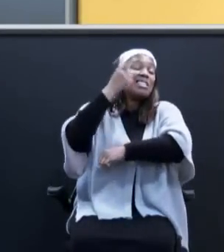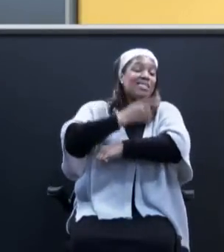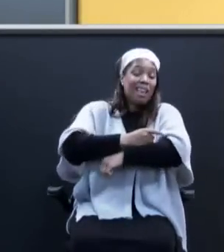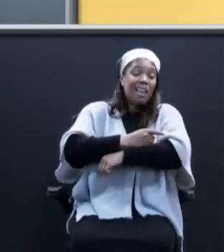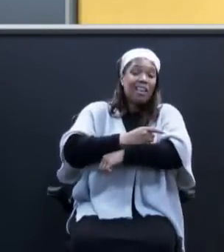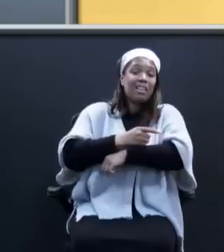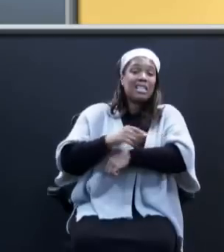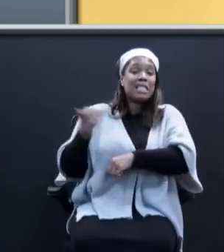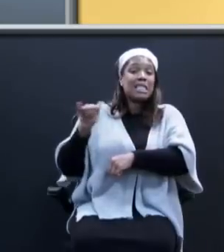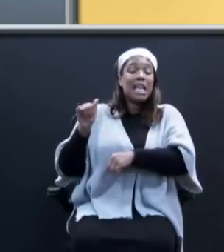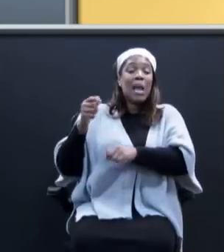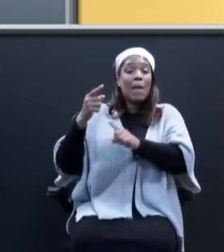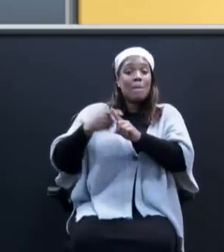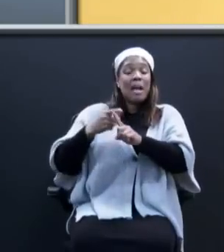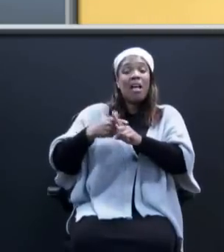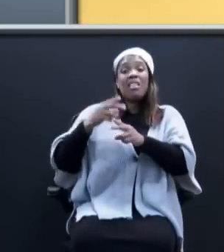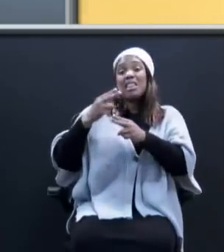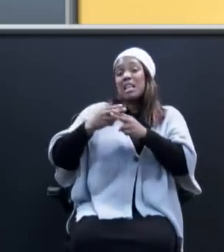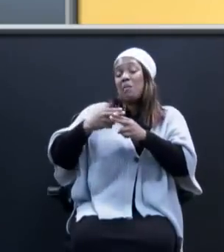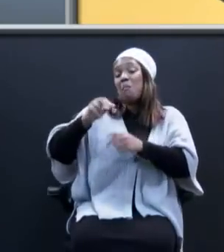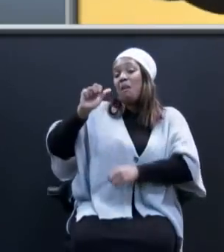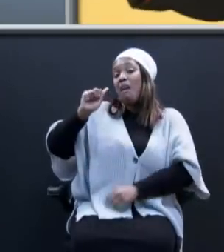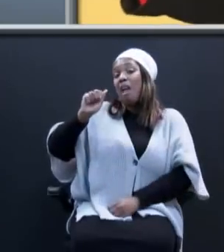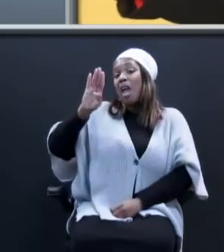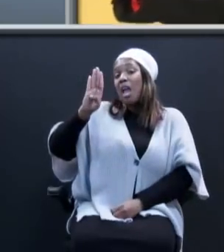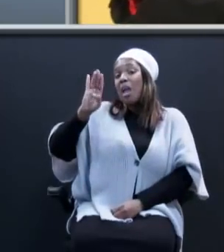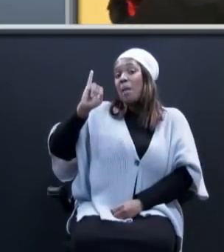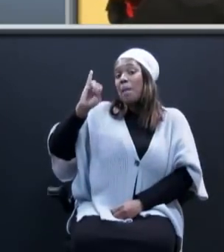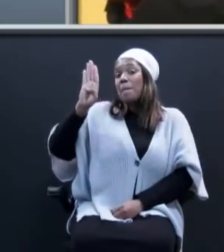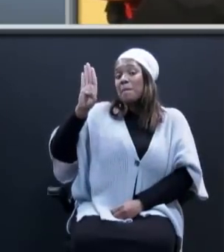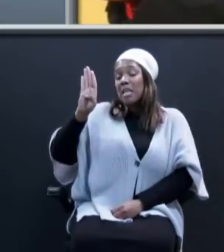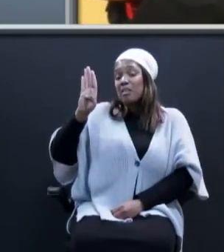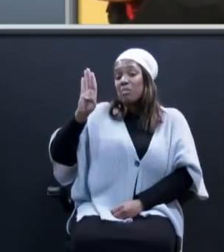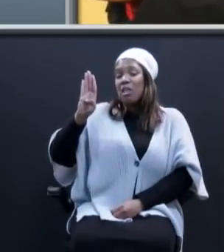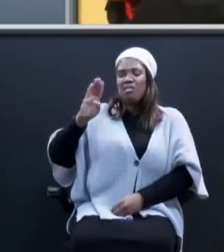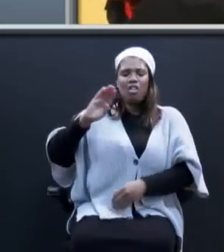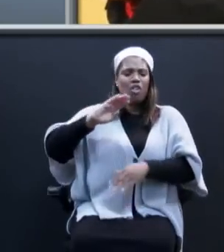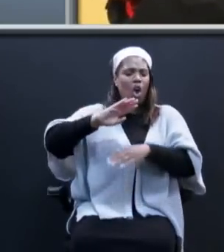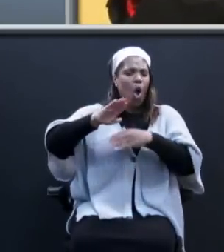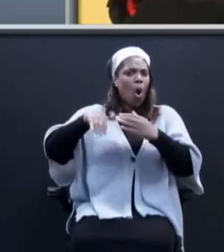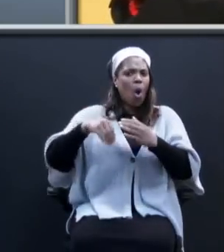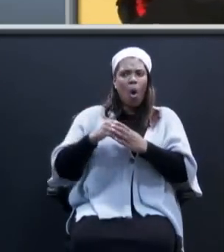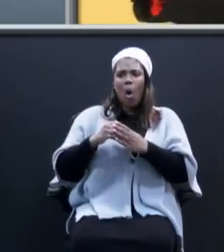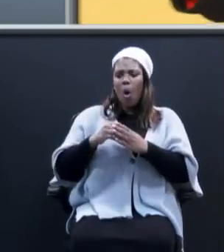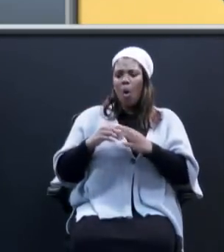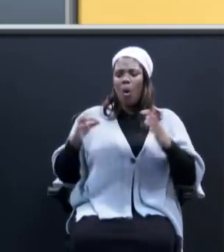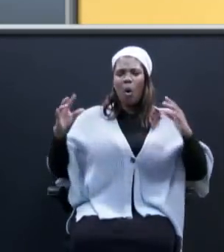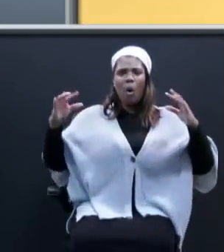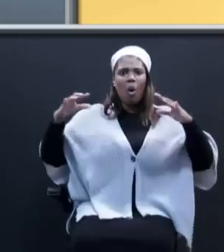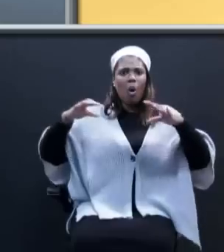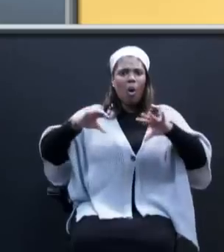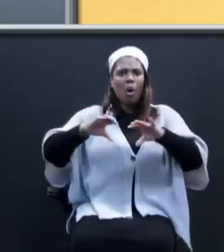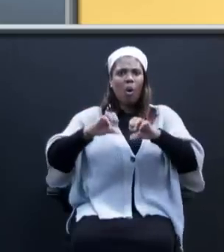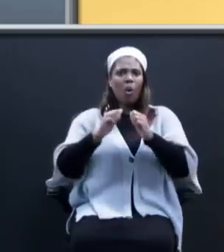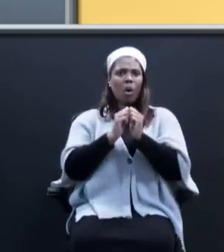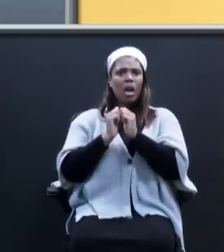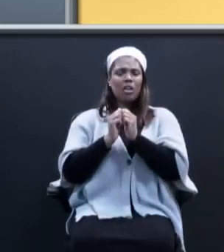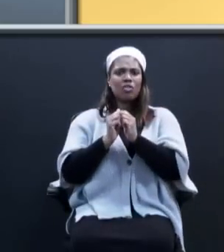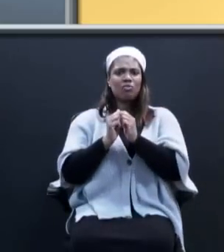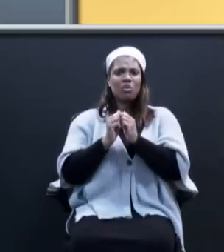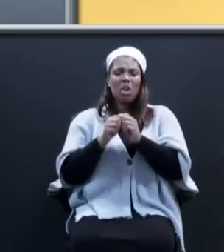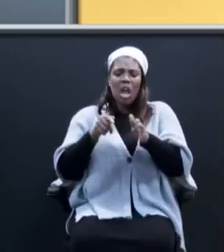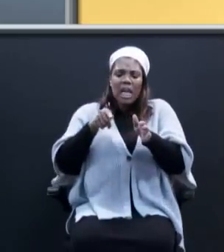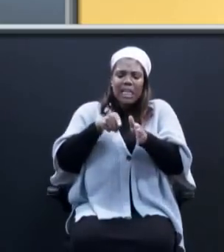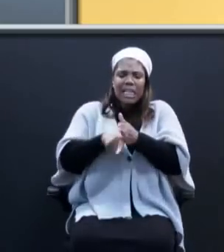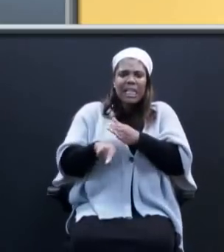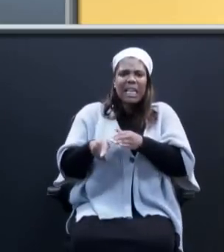then Israel, the whole assembly going to kill it that evening. That's when the sun go down, sister.